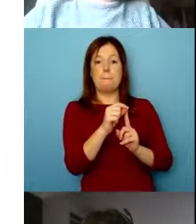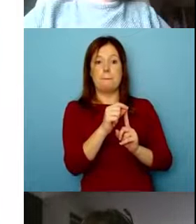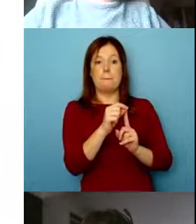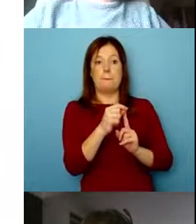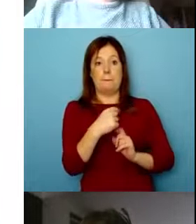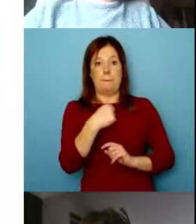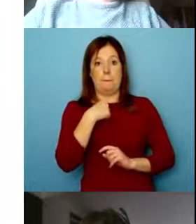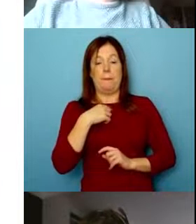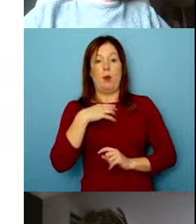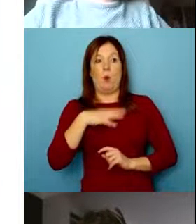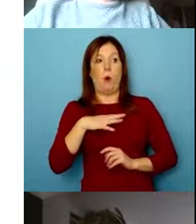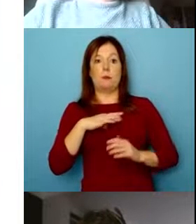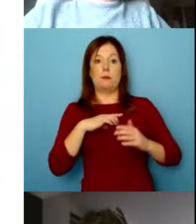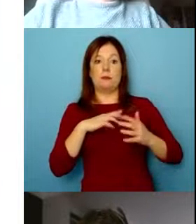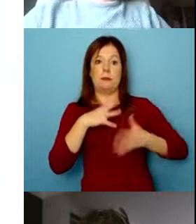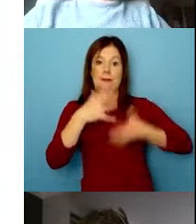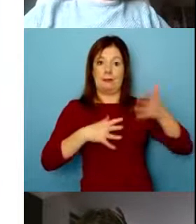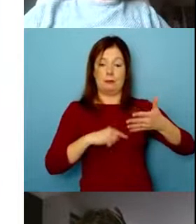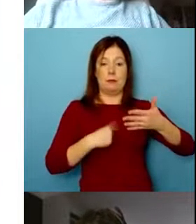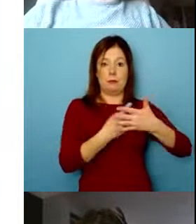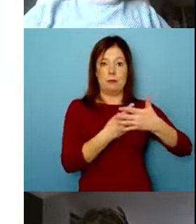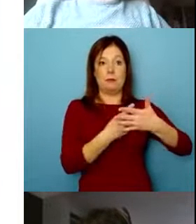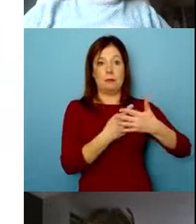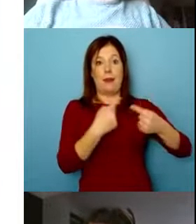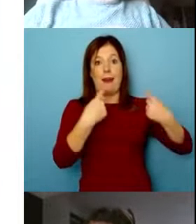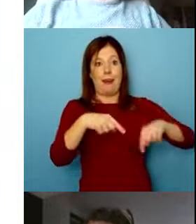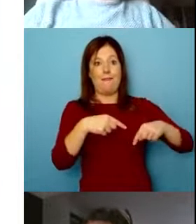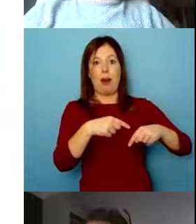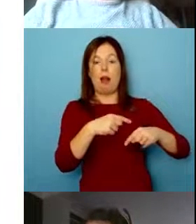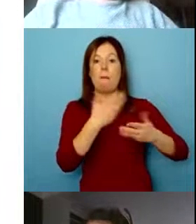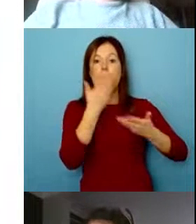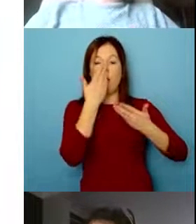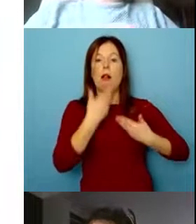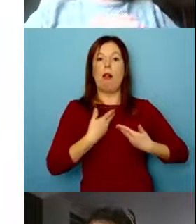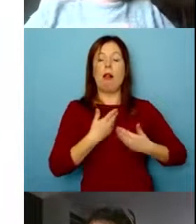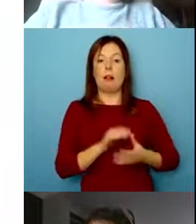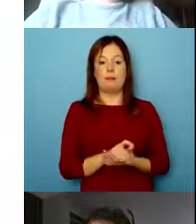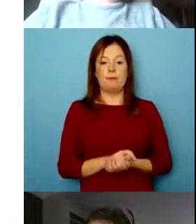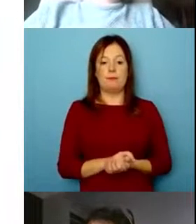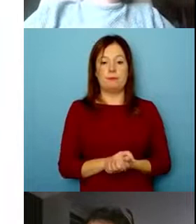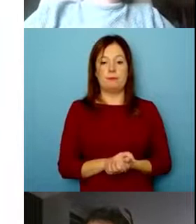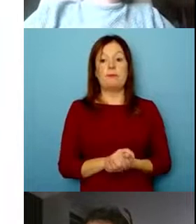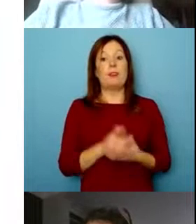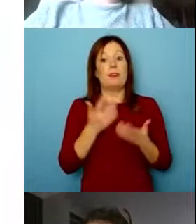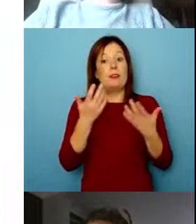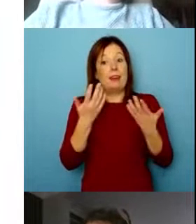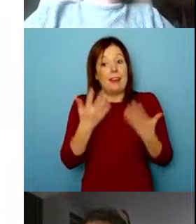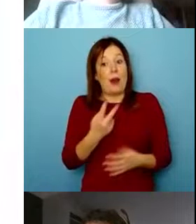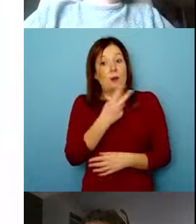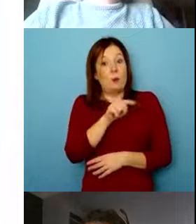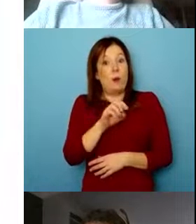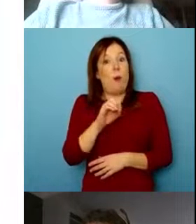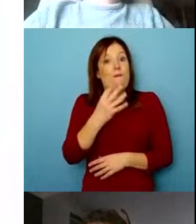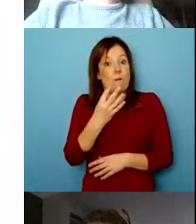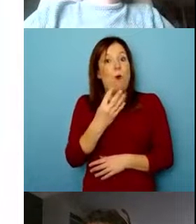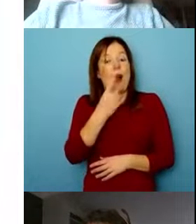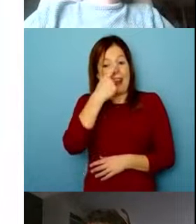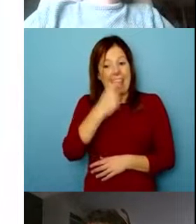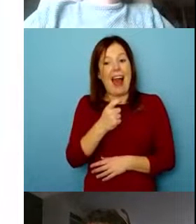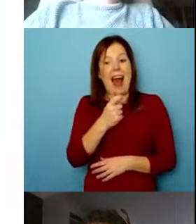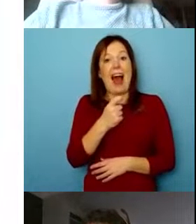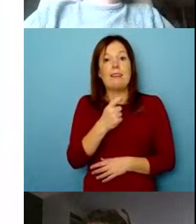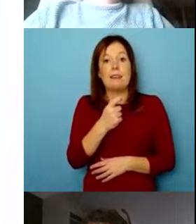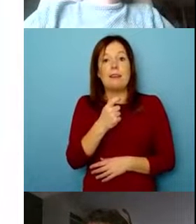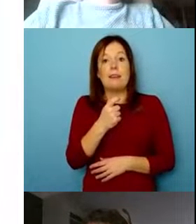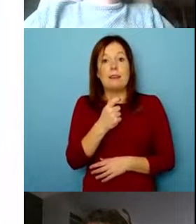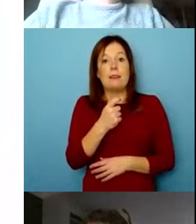they want signed content to be made available to them. And this now gives the applications a good hint as to, for